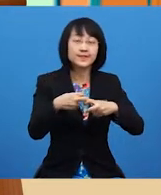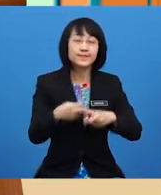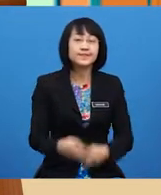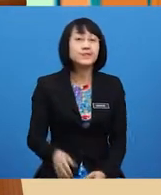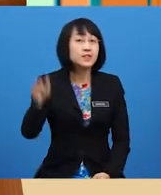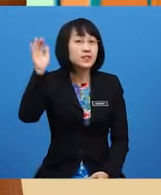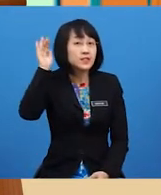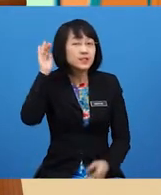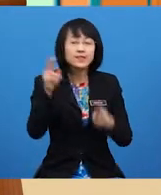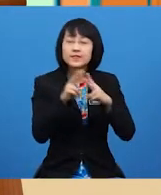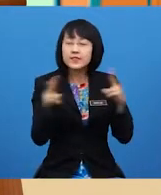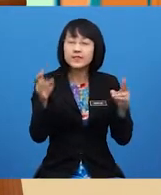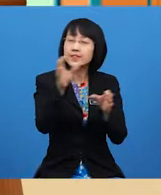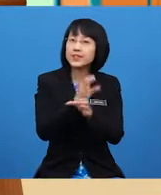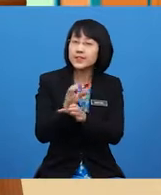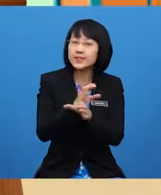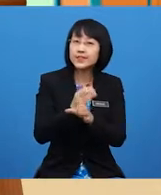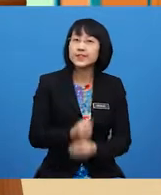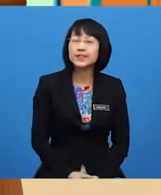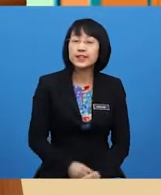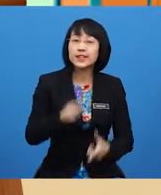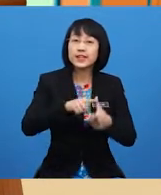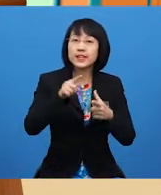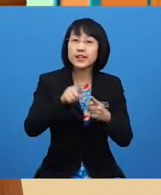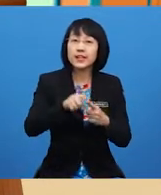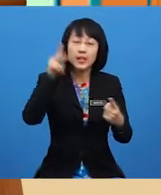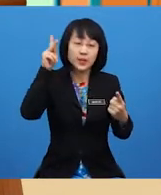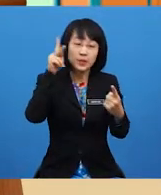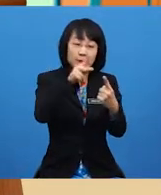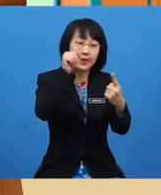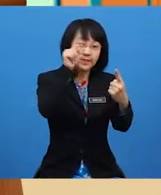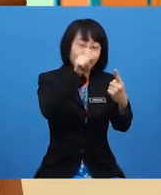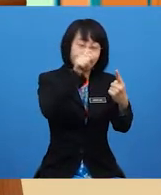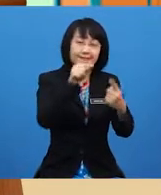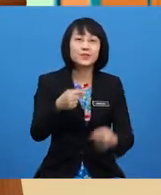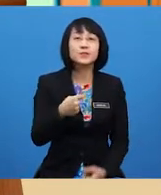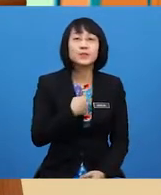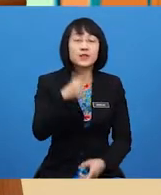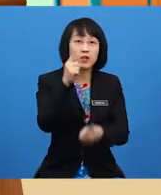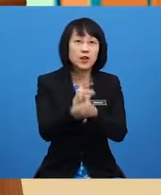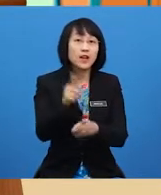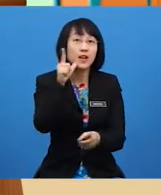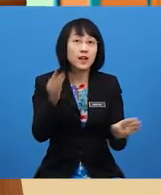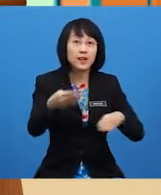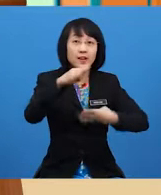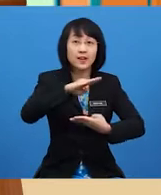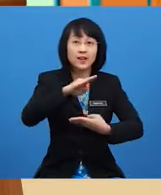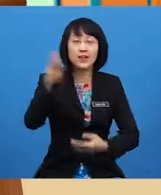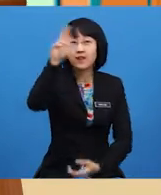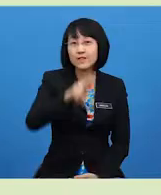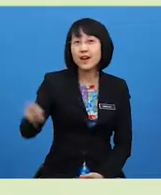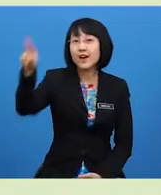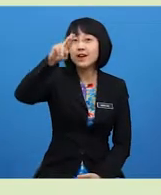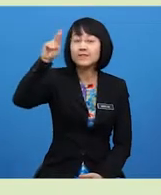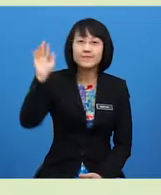listen very carefully and then point to me to the correct lunchbox. For round